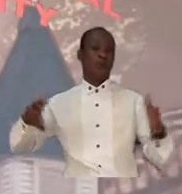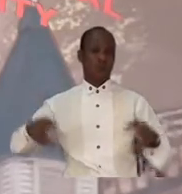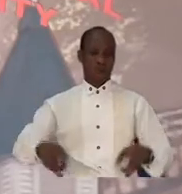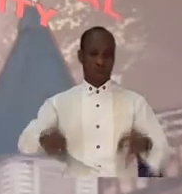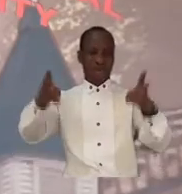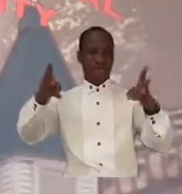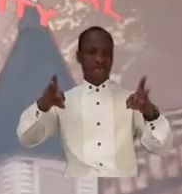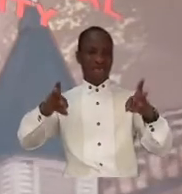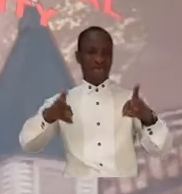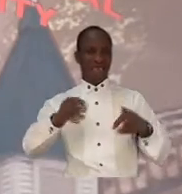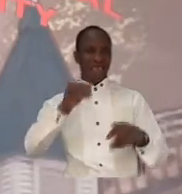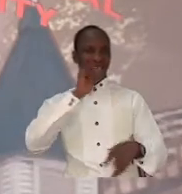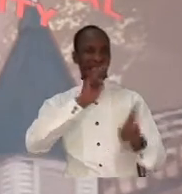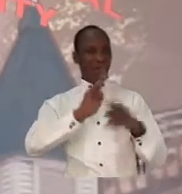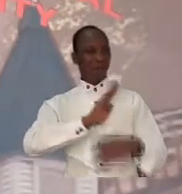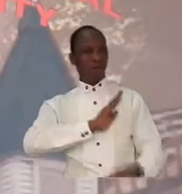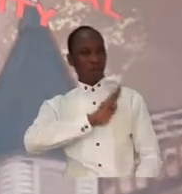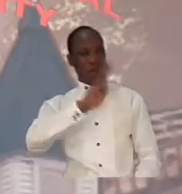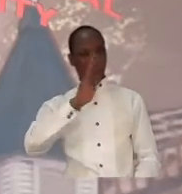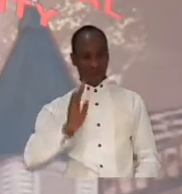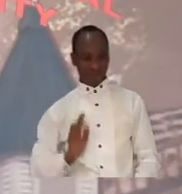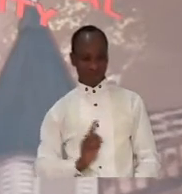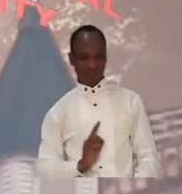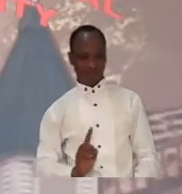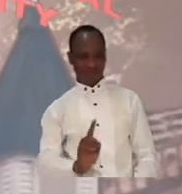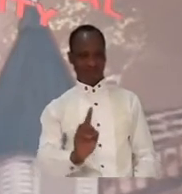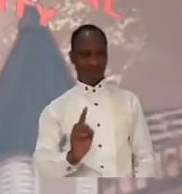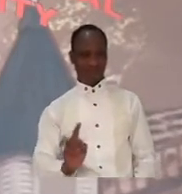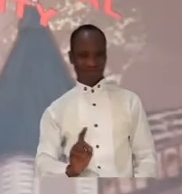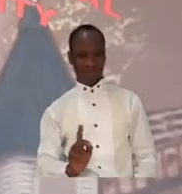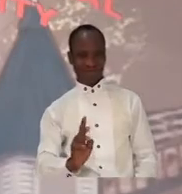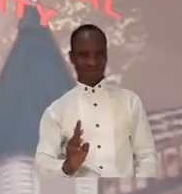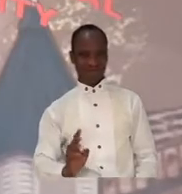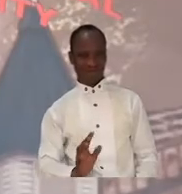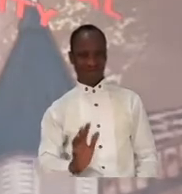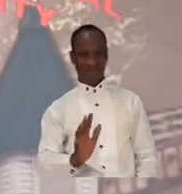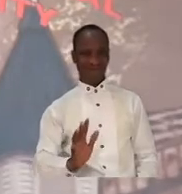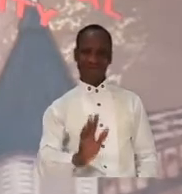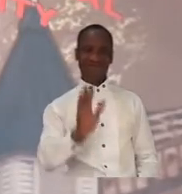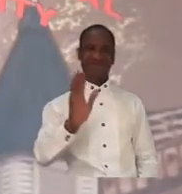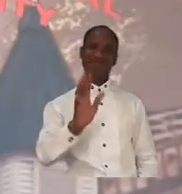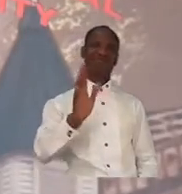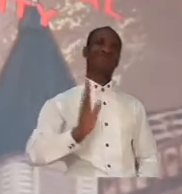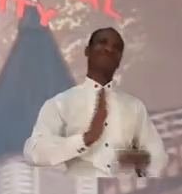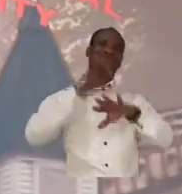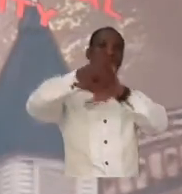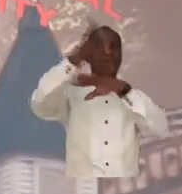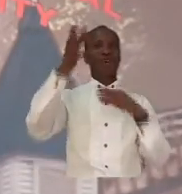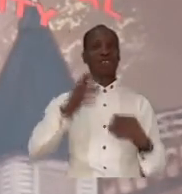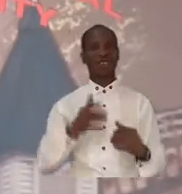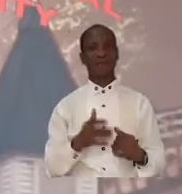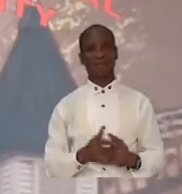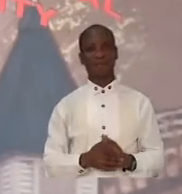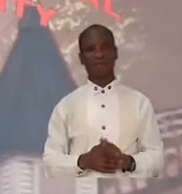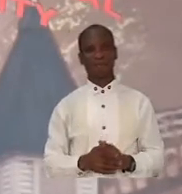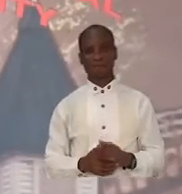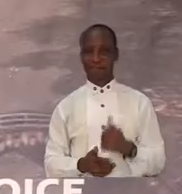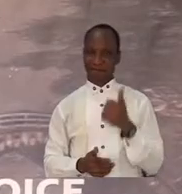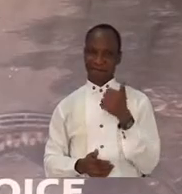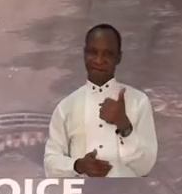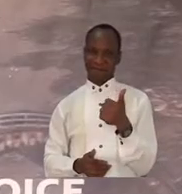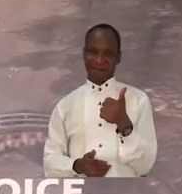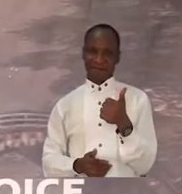God brought strong wind from the east to divide the sea into two. Though he told Moses to stretch